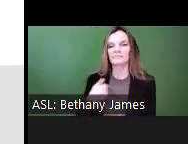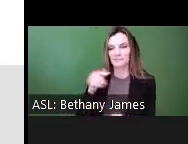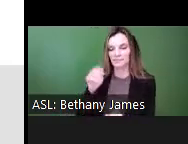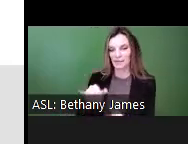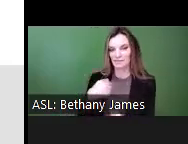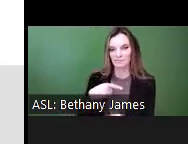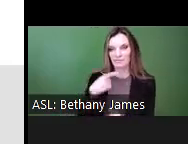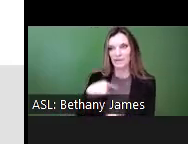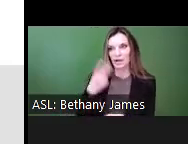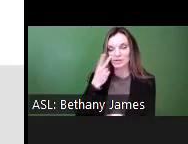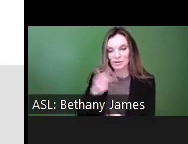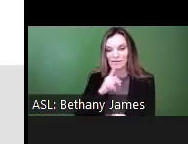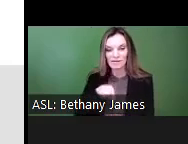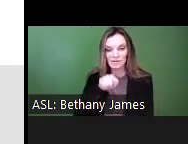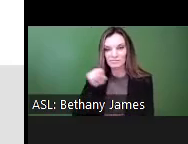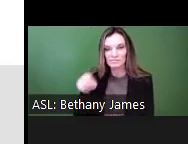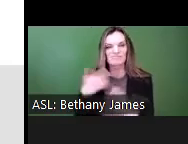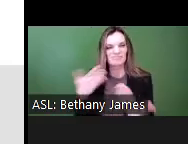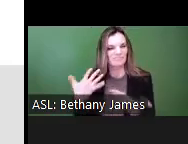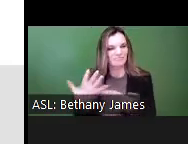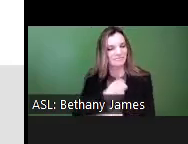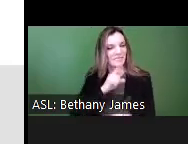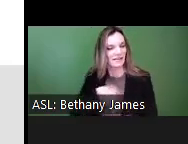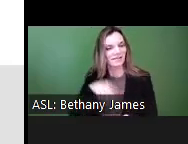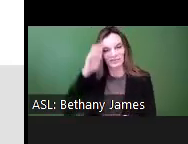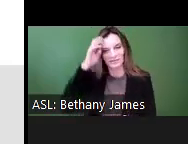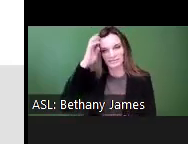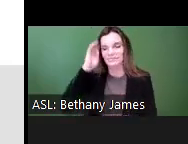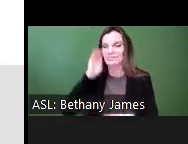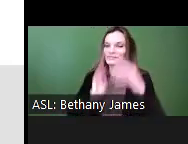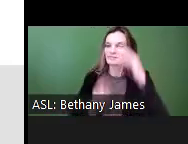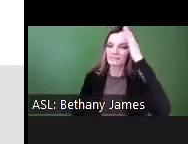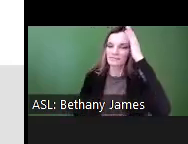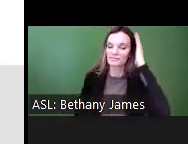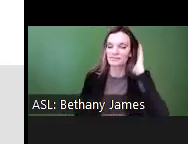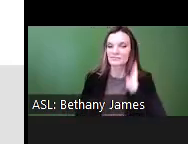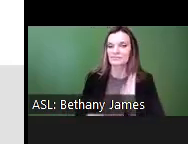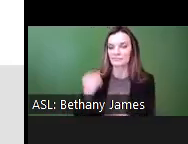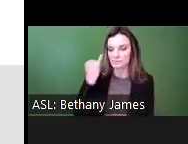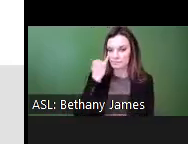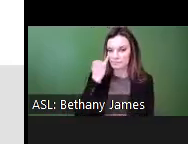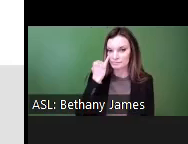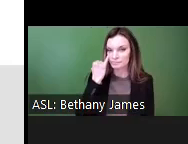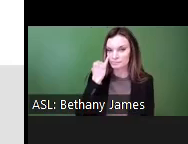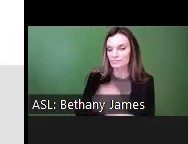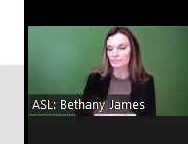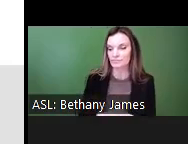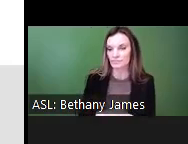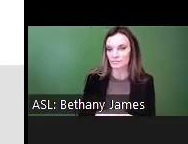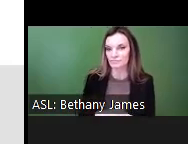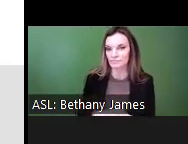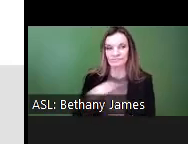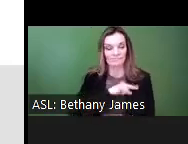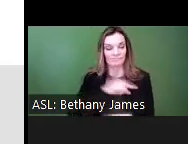questions come in, and I just, if we had time, wanted to address them quickly. Sure. One is, if a conviction automatically drops off, will the person